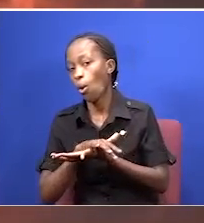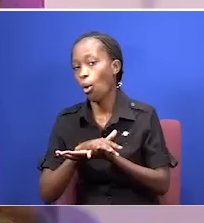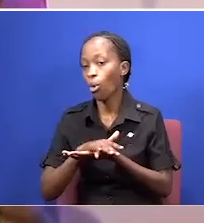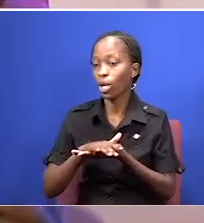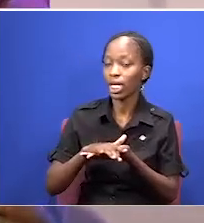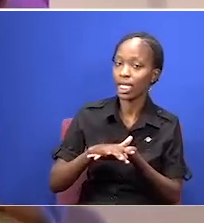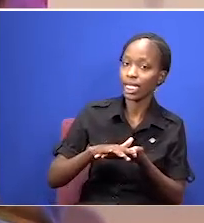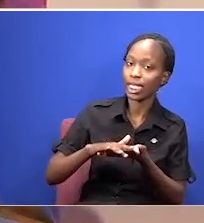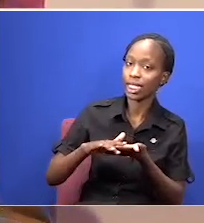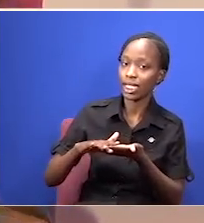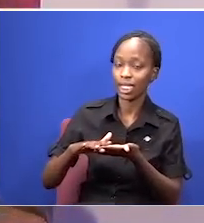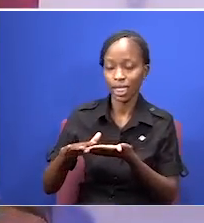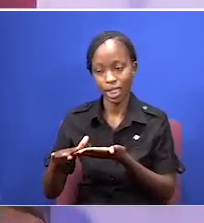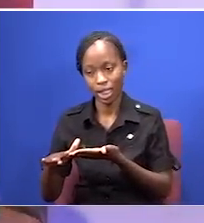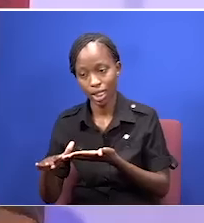holy